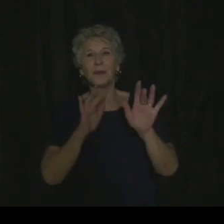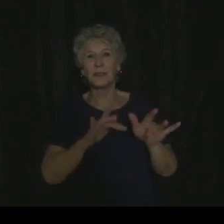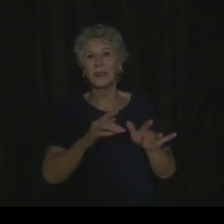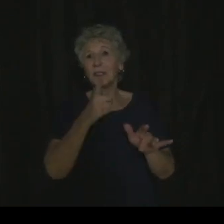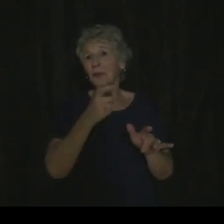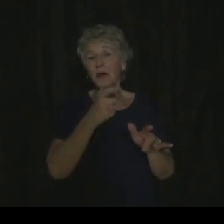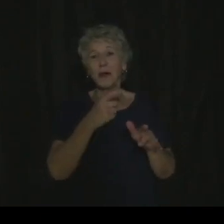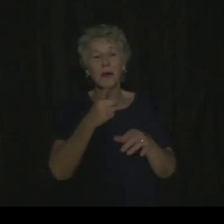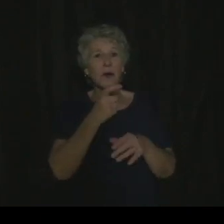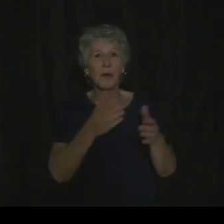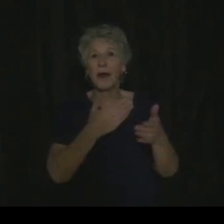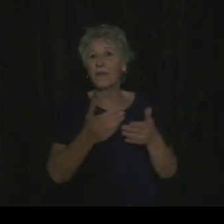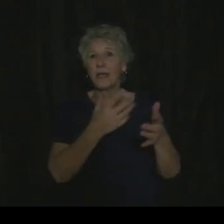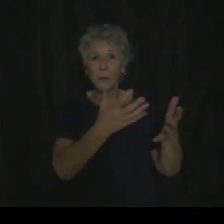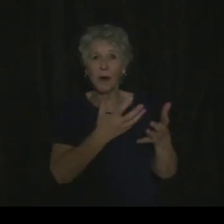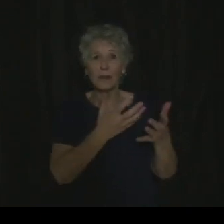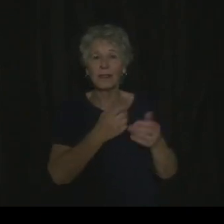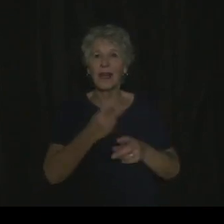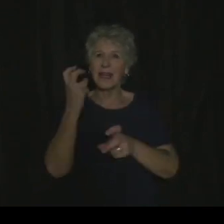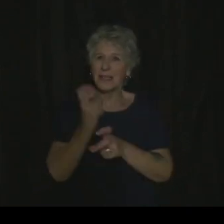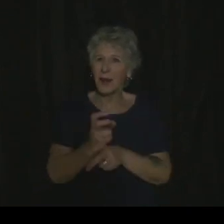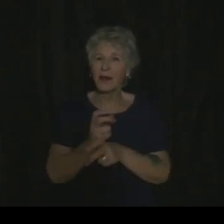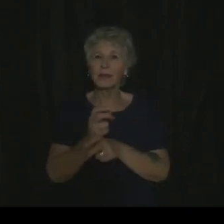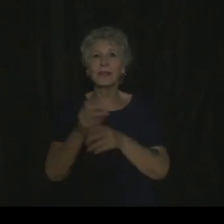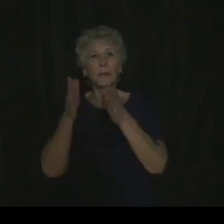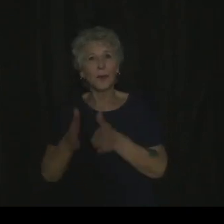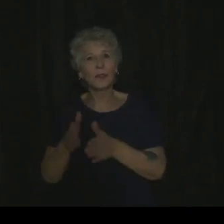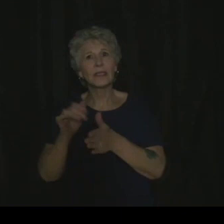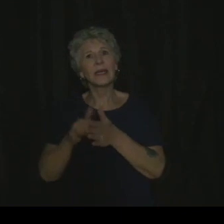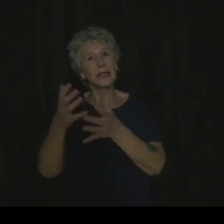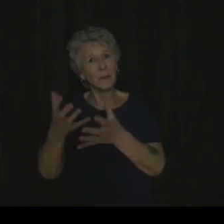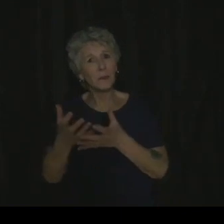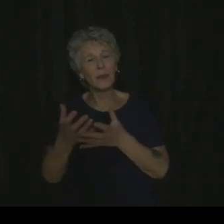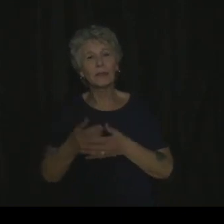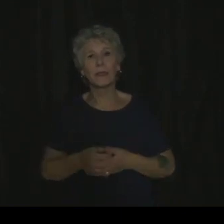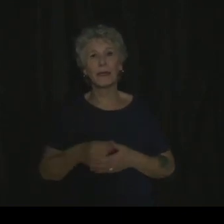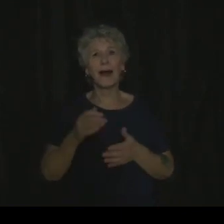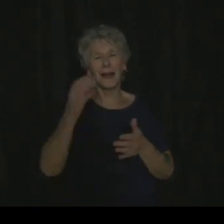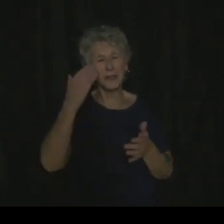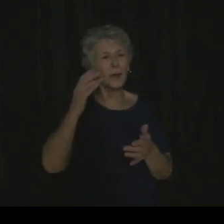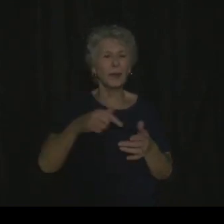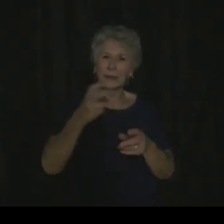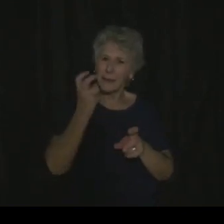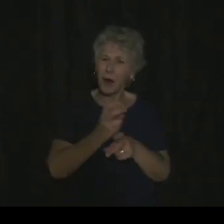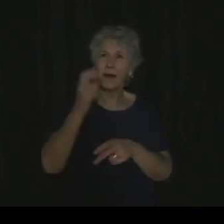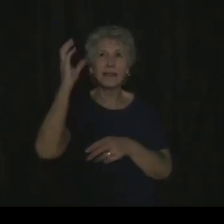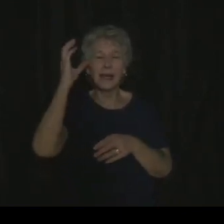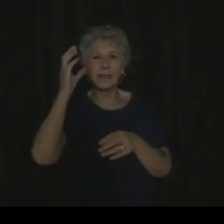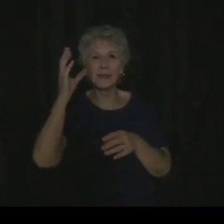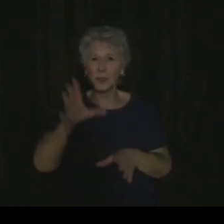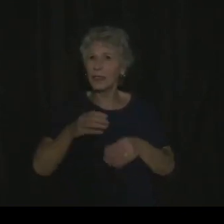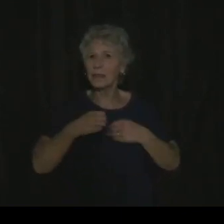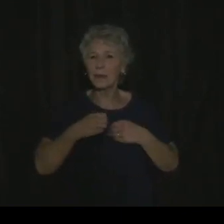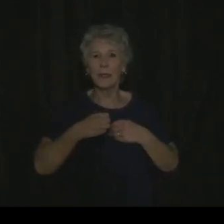wills, and he hardens whomever he wills. Now, I know this is a difficult concept to accept. It's